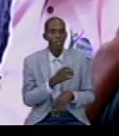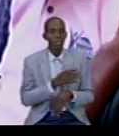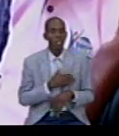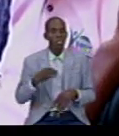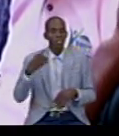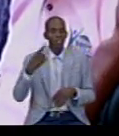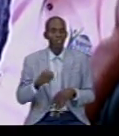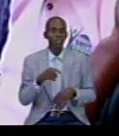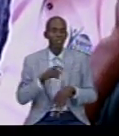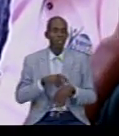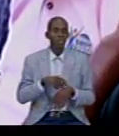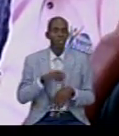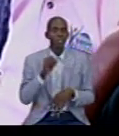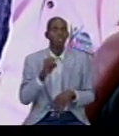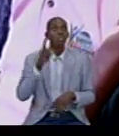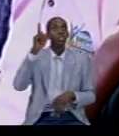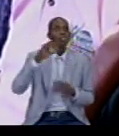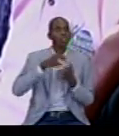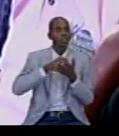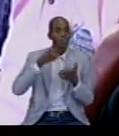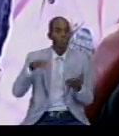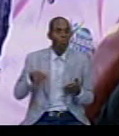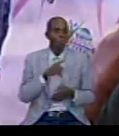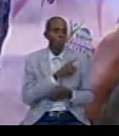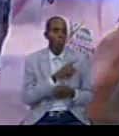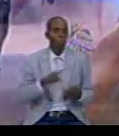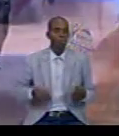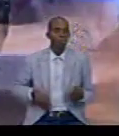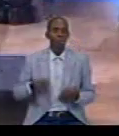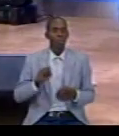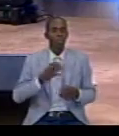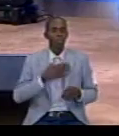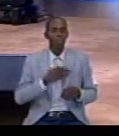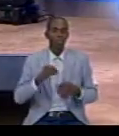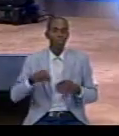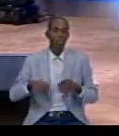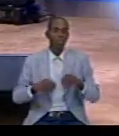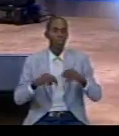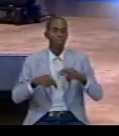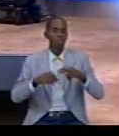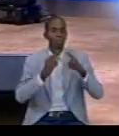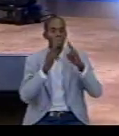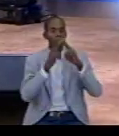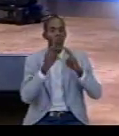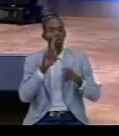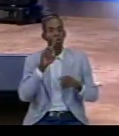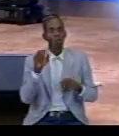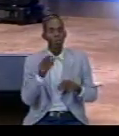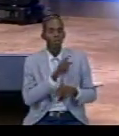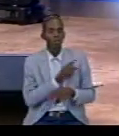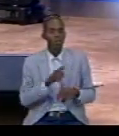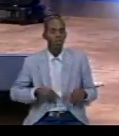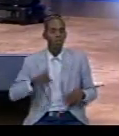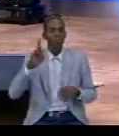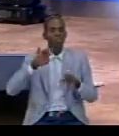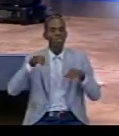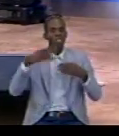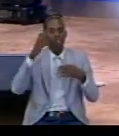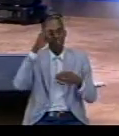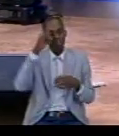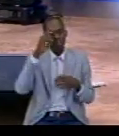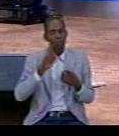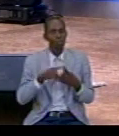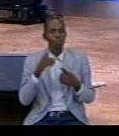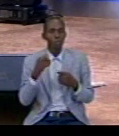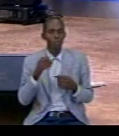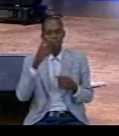the seasons. He removeth kings and setteth up kings. He giveth wisdom unto